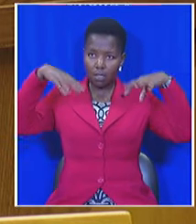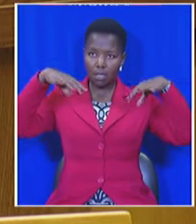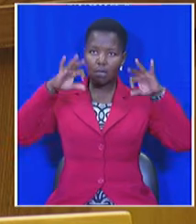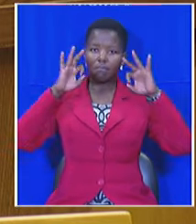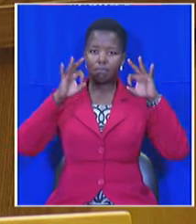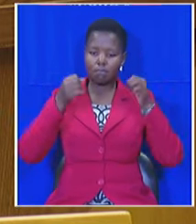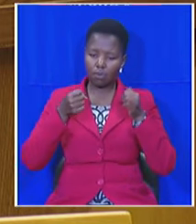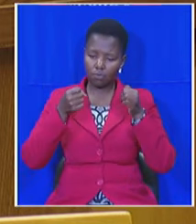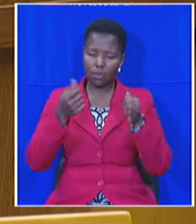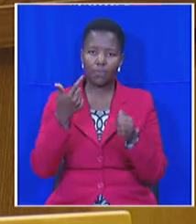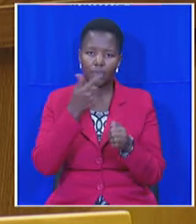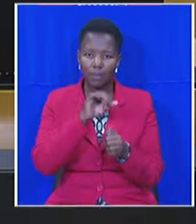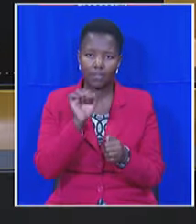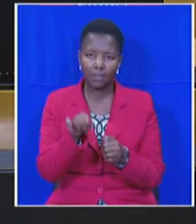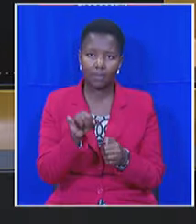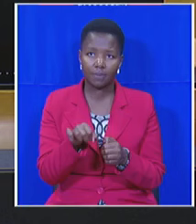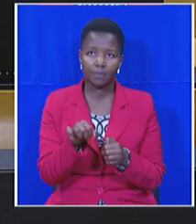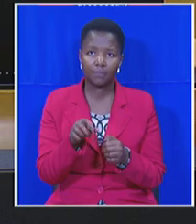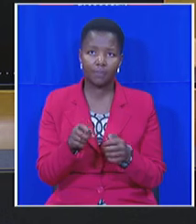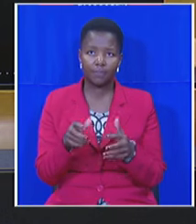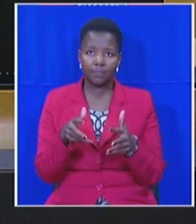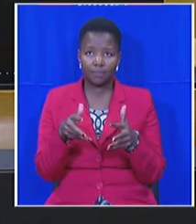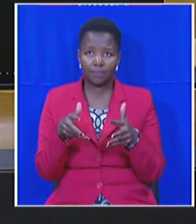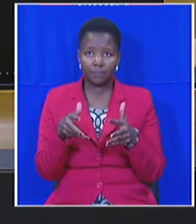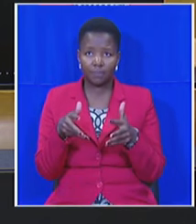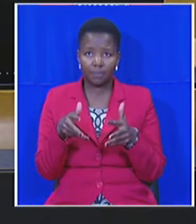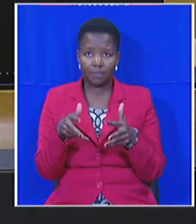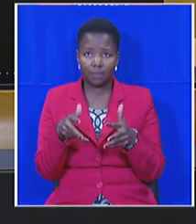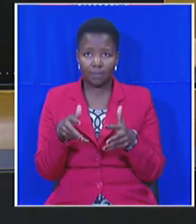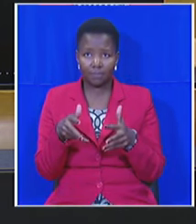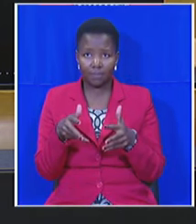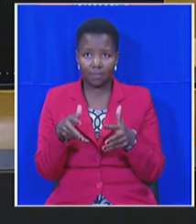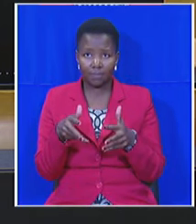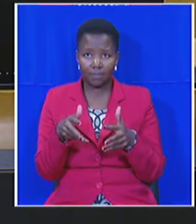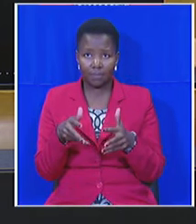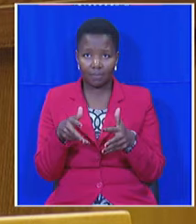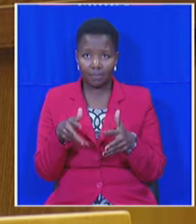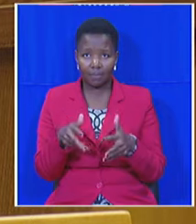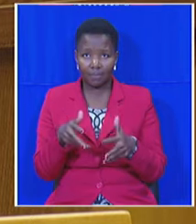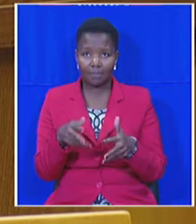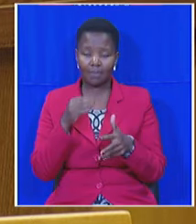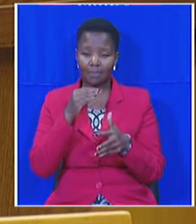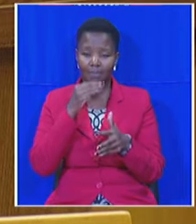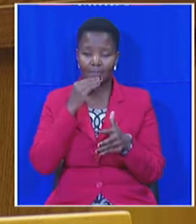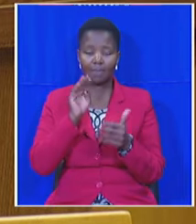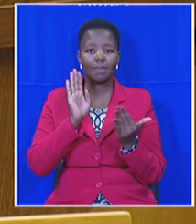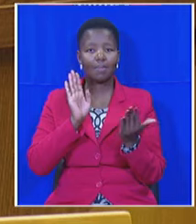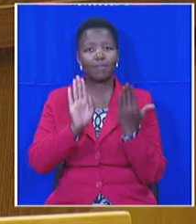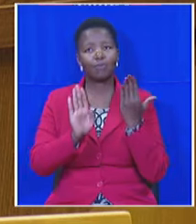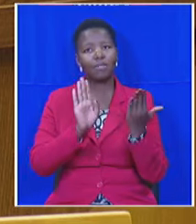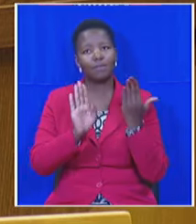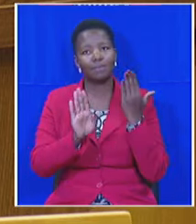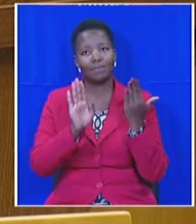safe. Indeed, at the current moment, we also agree that traffic officers should be able to work